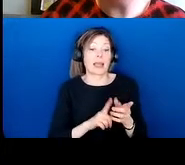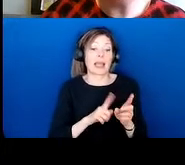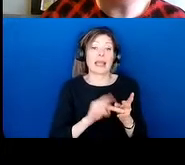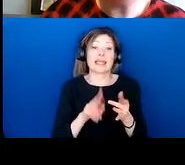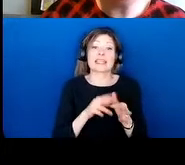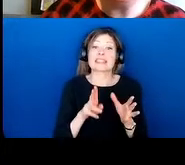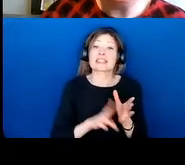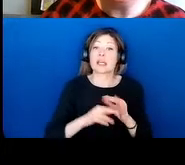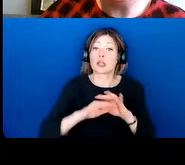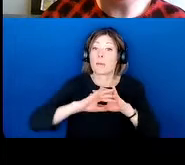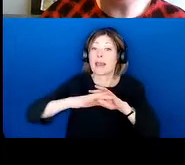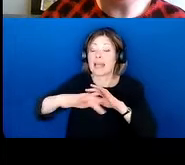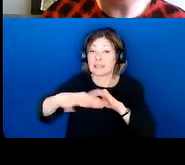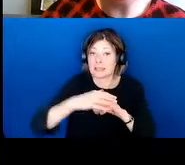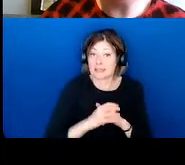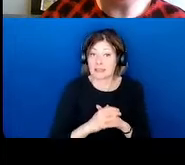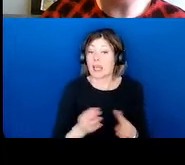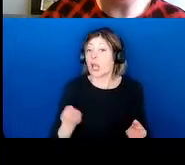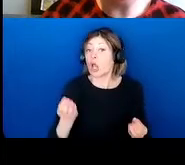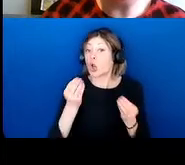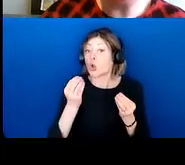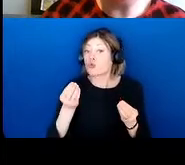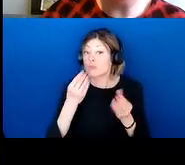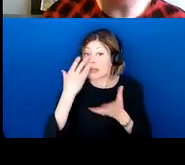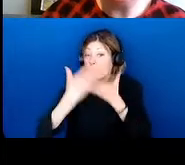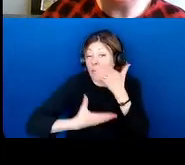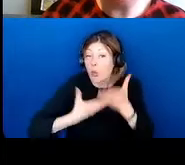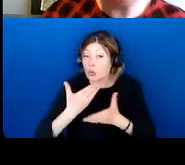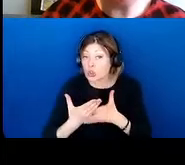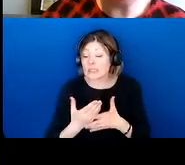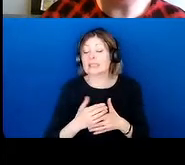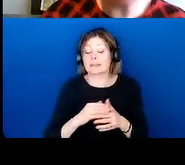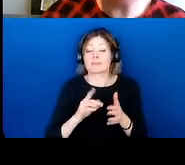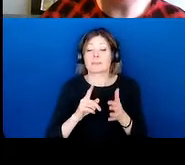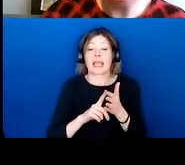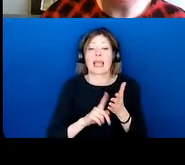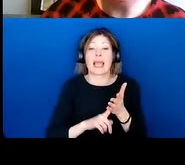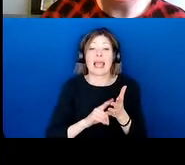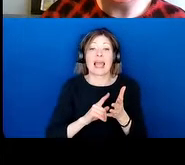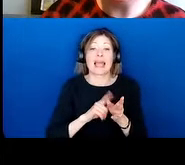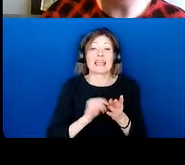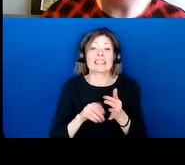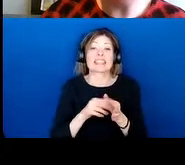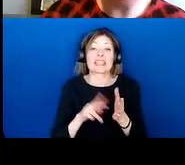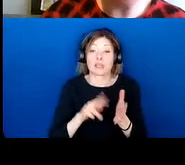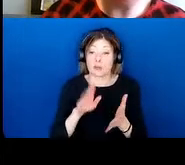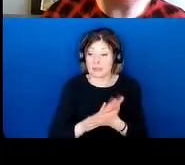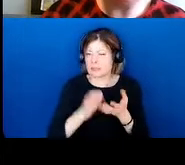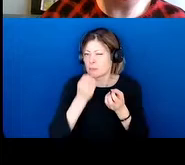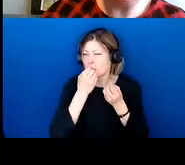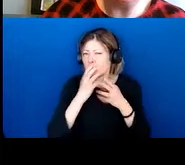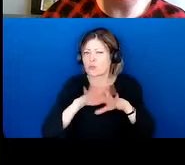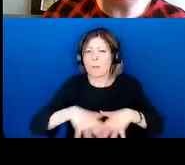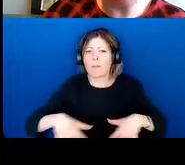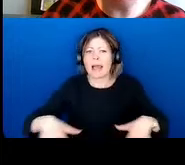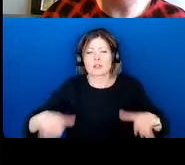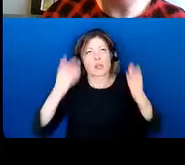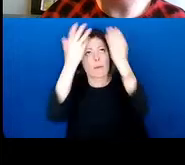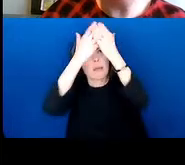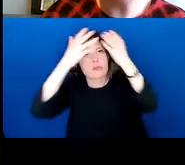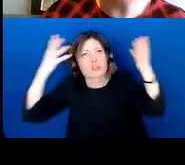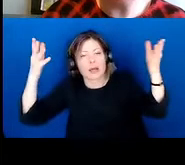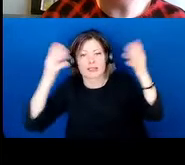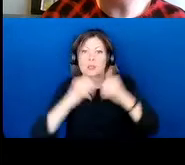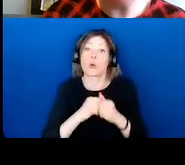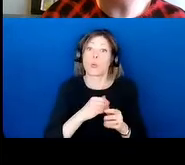Greek mythology, Elysium is a beautiful meadow, a paradise where heroes deemed worthy by the gods